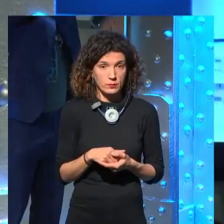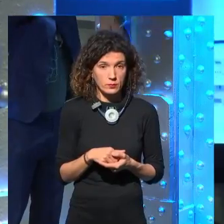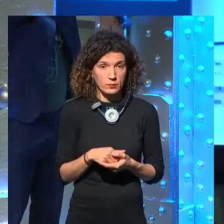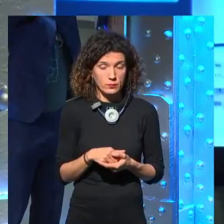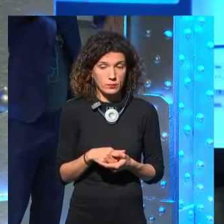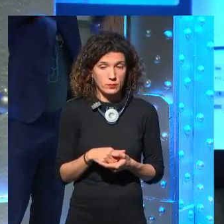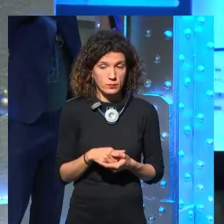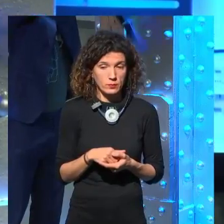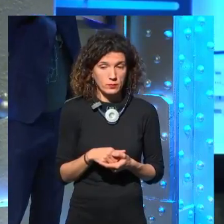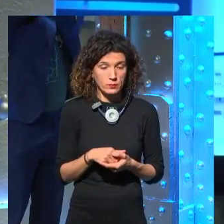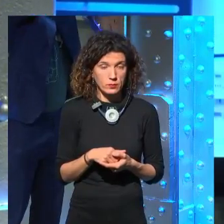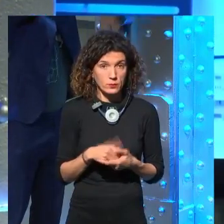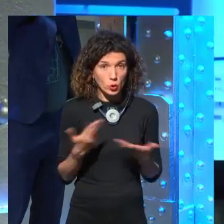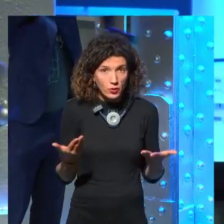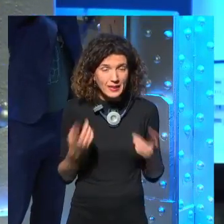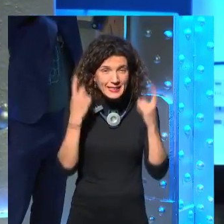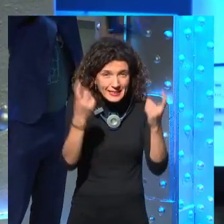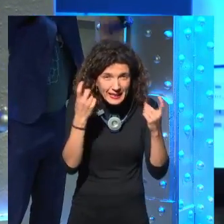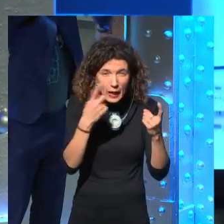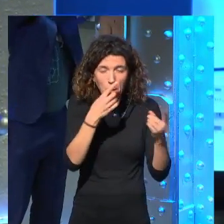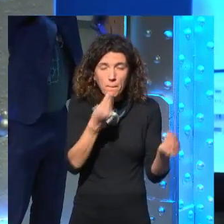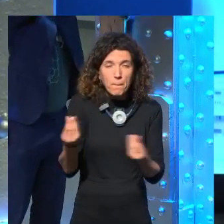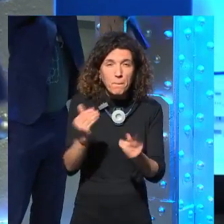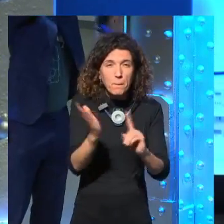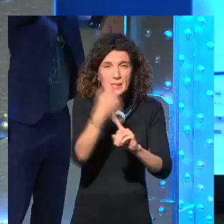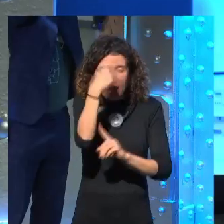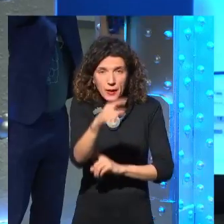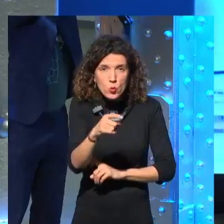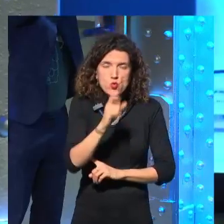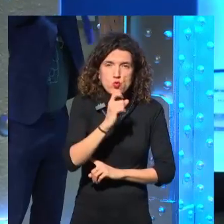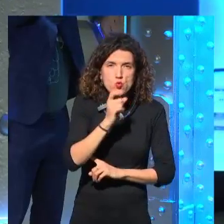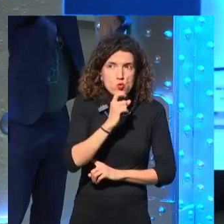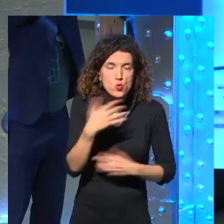So trying to predict this thing, wow, whoa, look at that. That's a, wow.